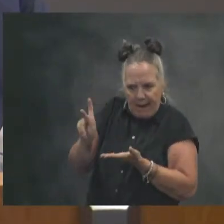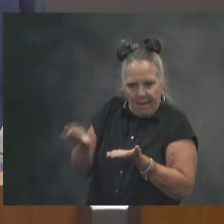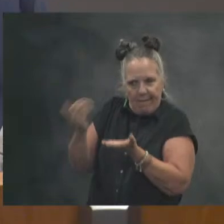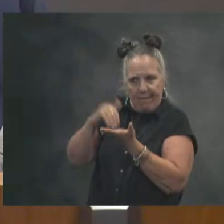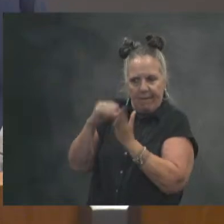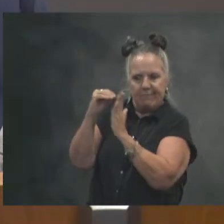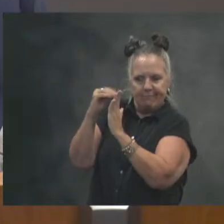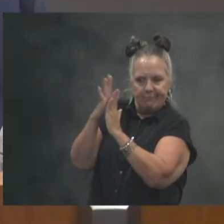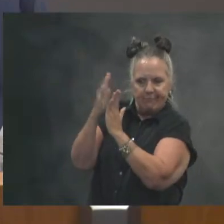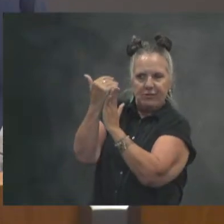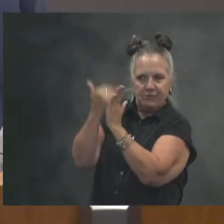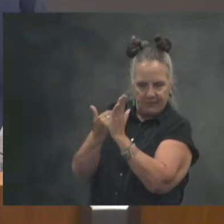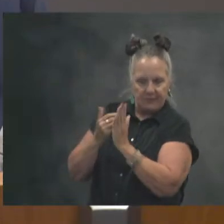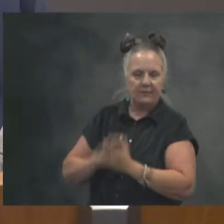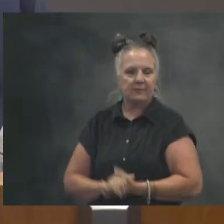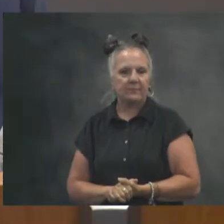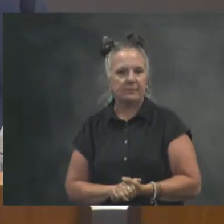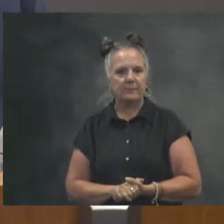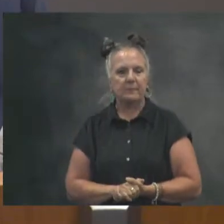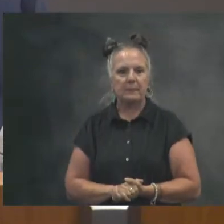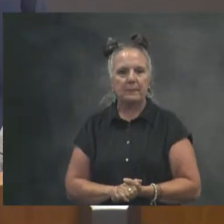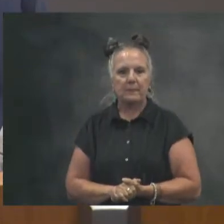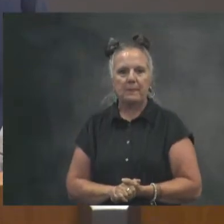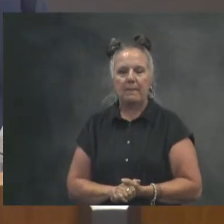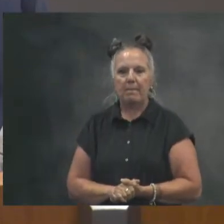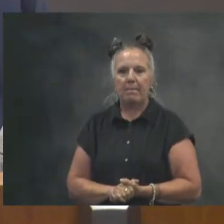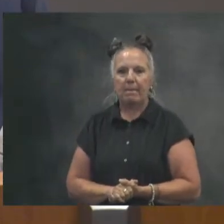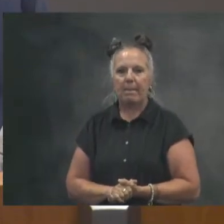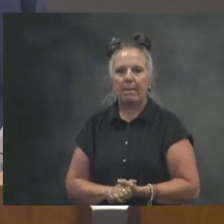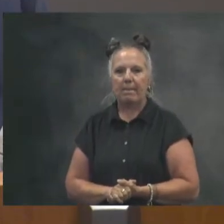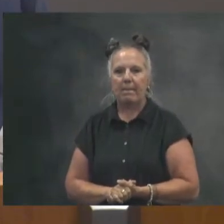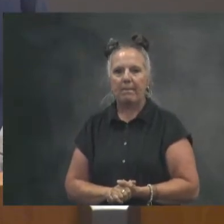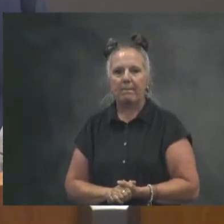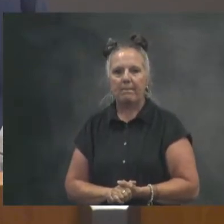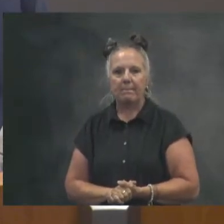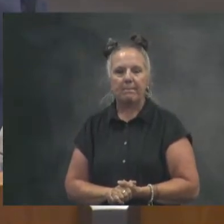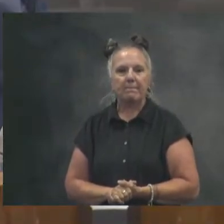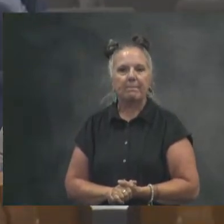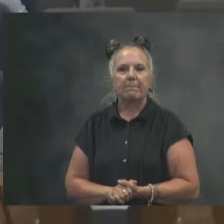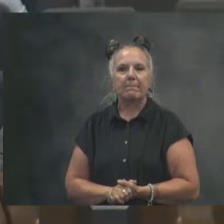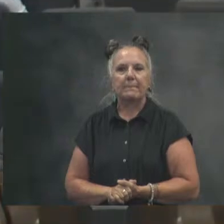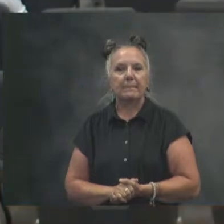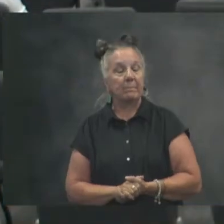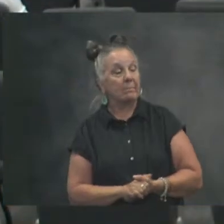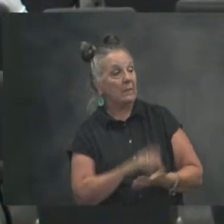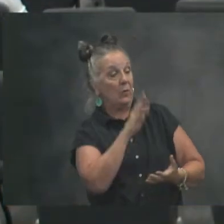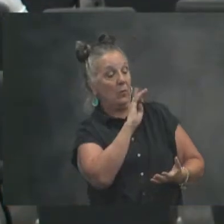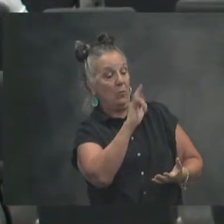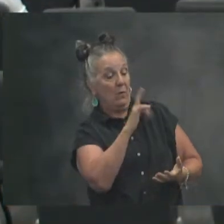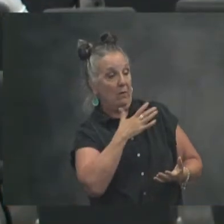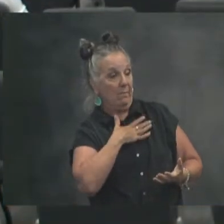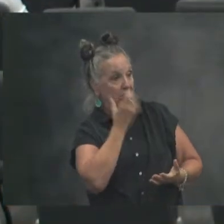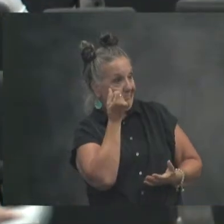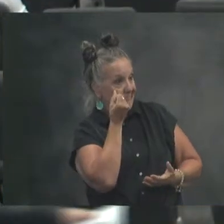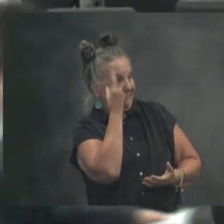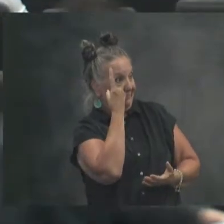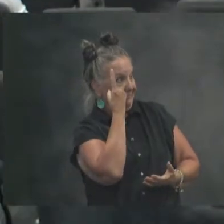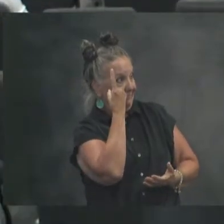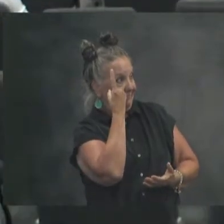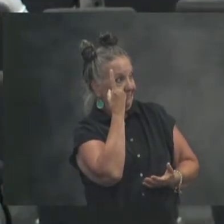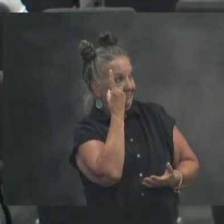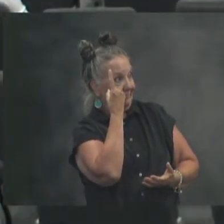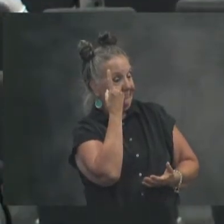the agenda. Wasn't any vote on it. Well, my understanding